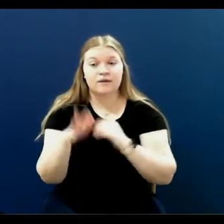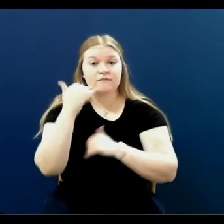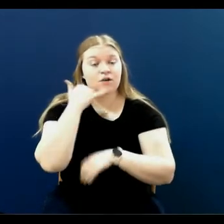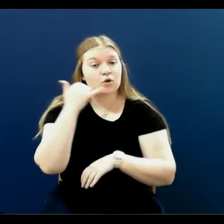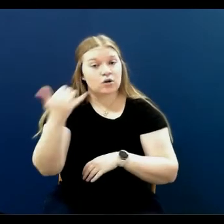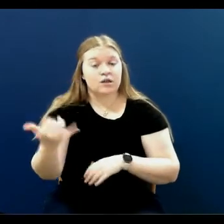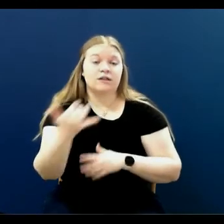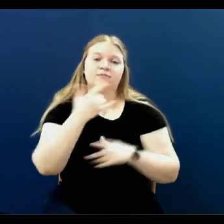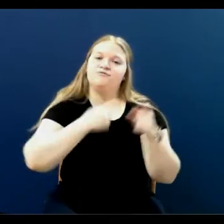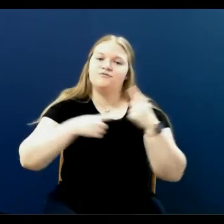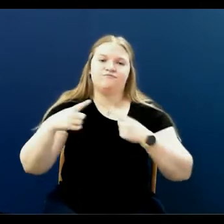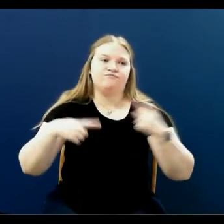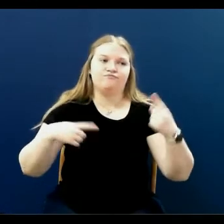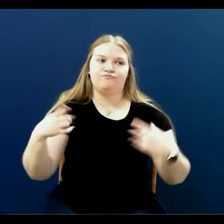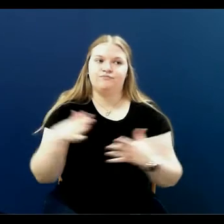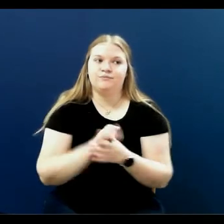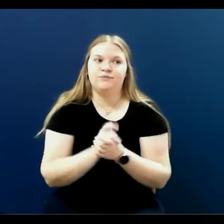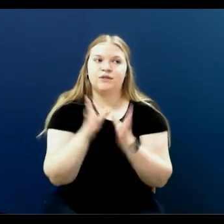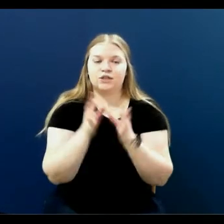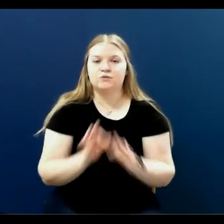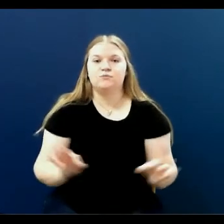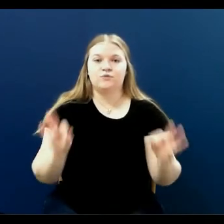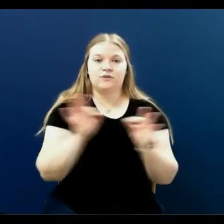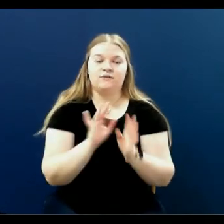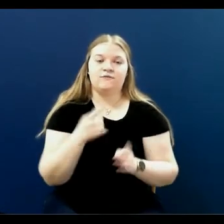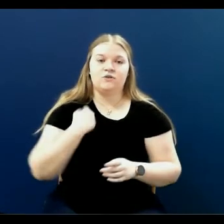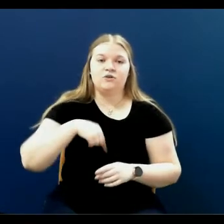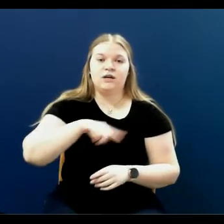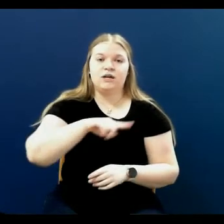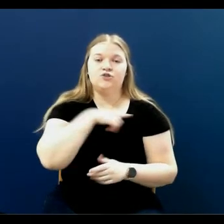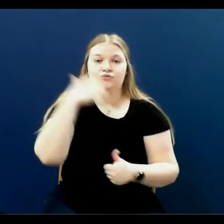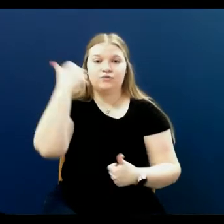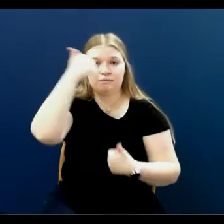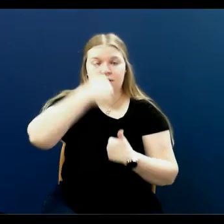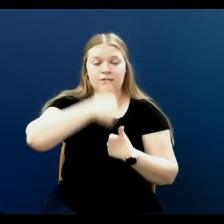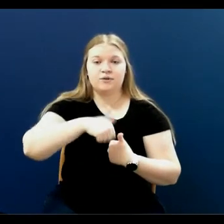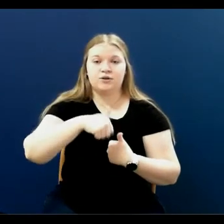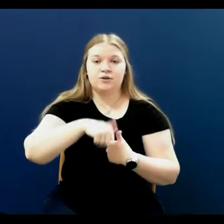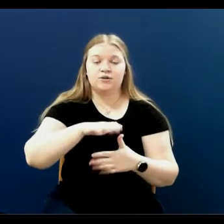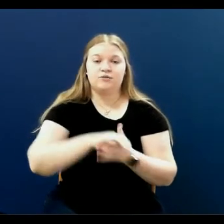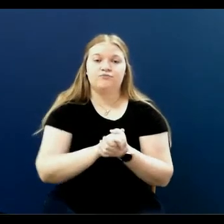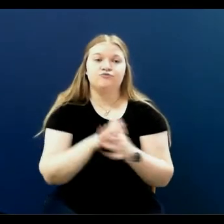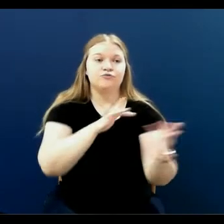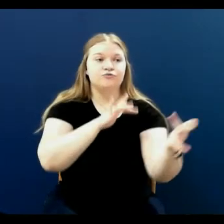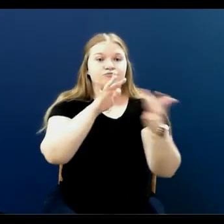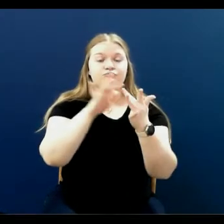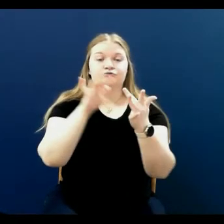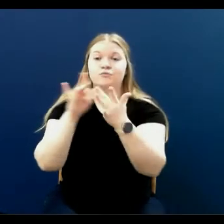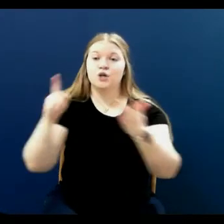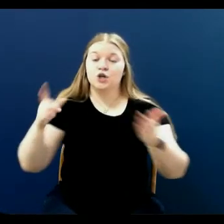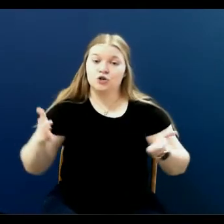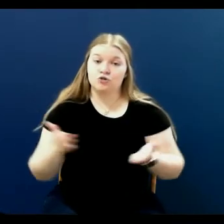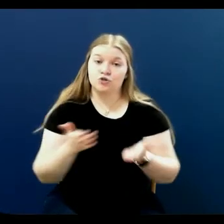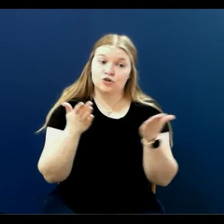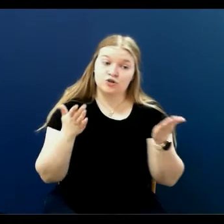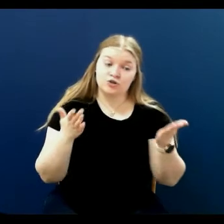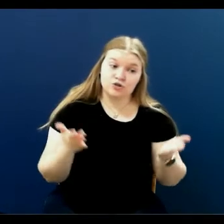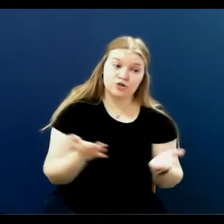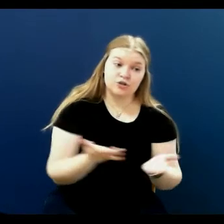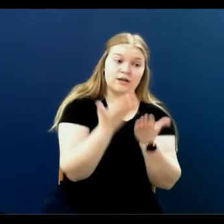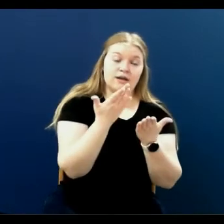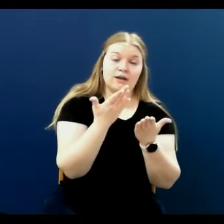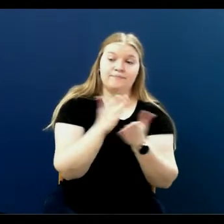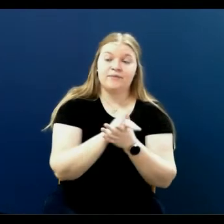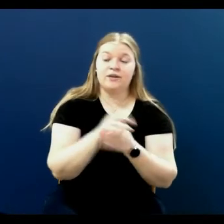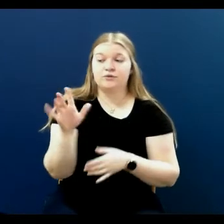calling, and things like that. But it's important for us to remember to reach out and to be encouragers and to be encouraged